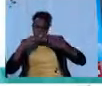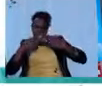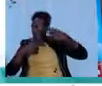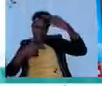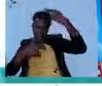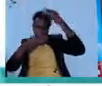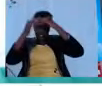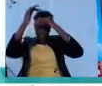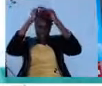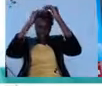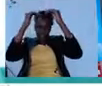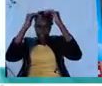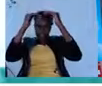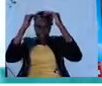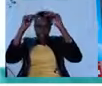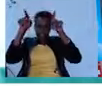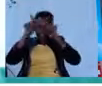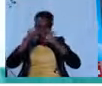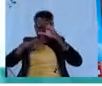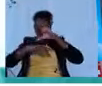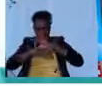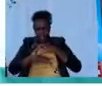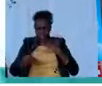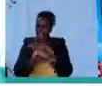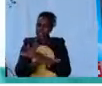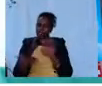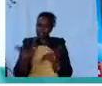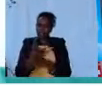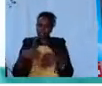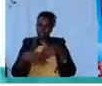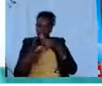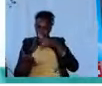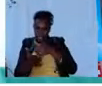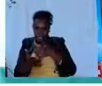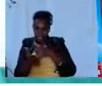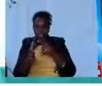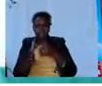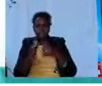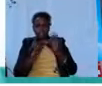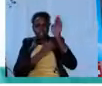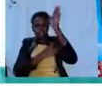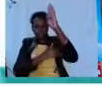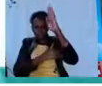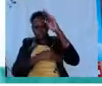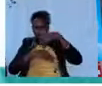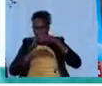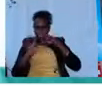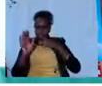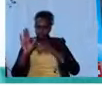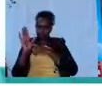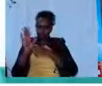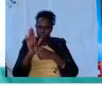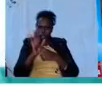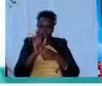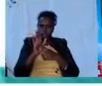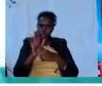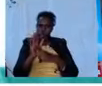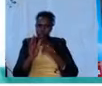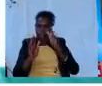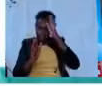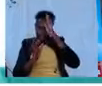heavens, the earth and everything in it. Yet the Lord set his affection on your